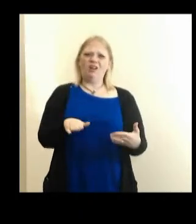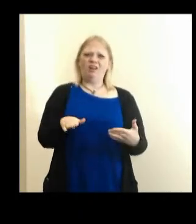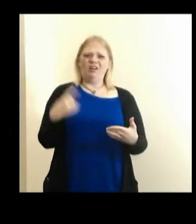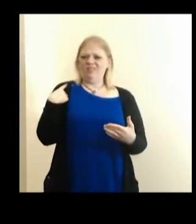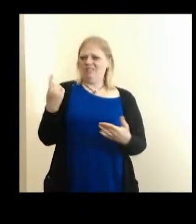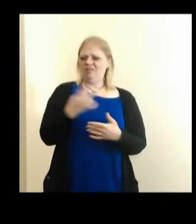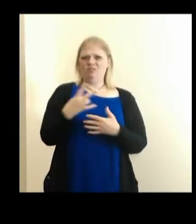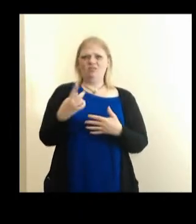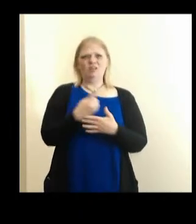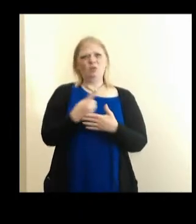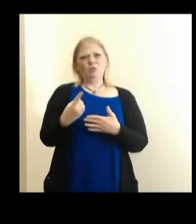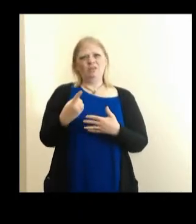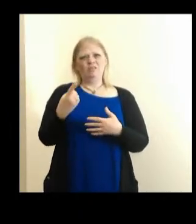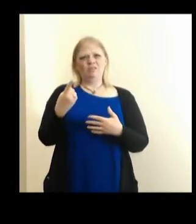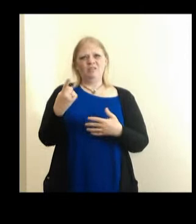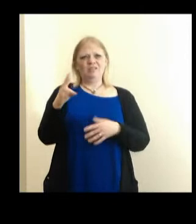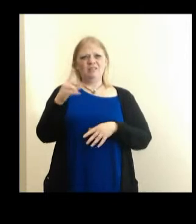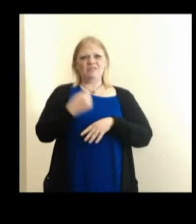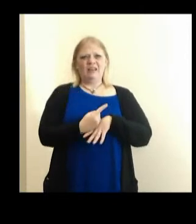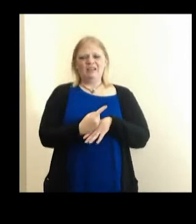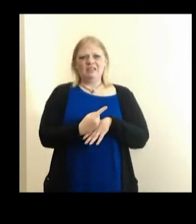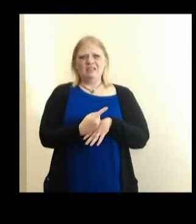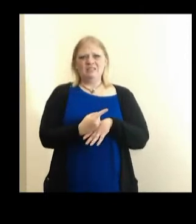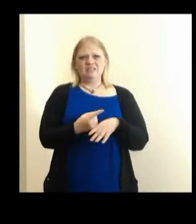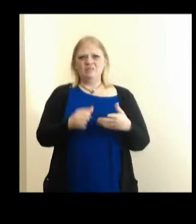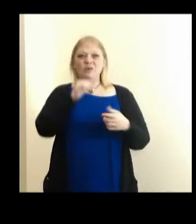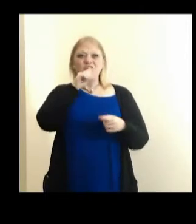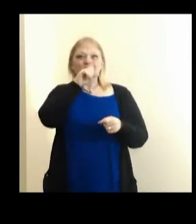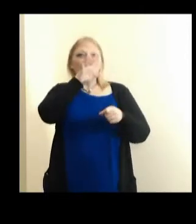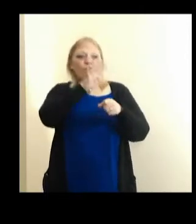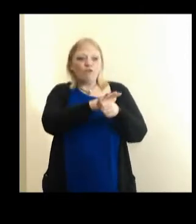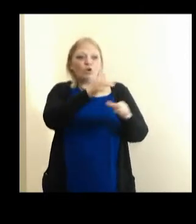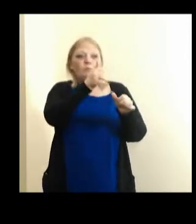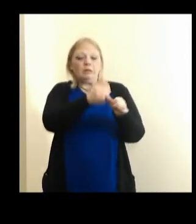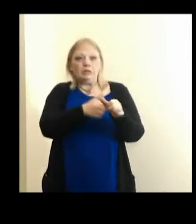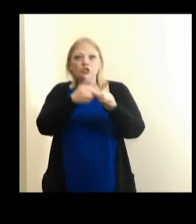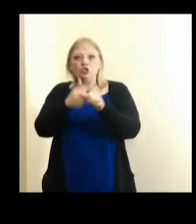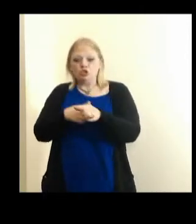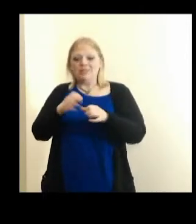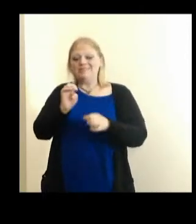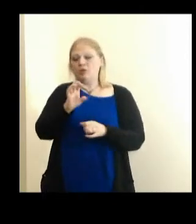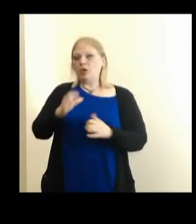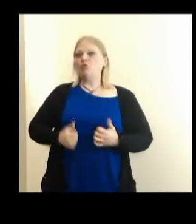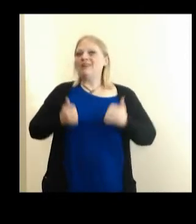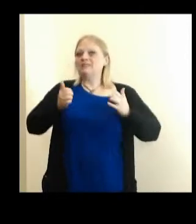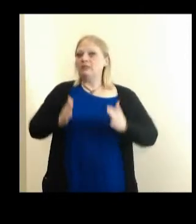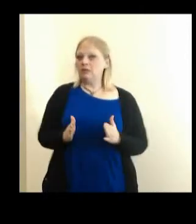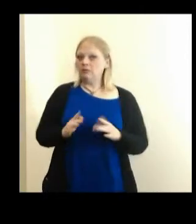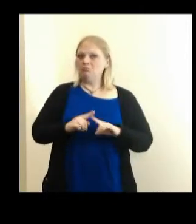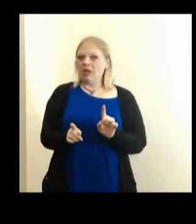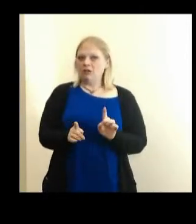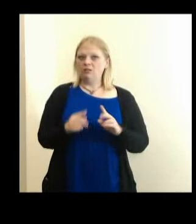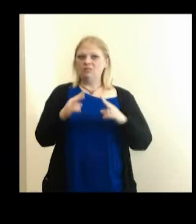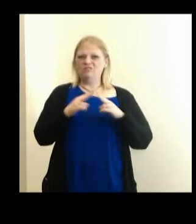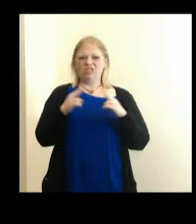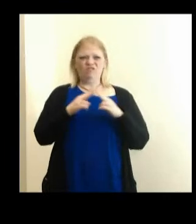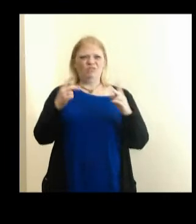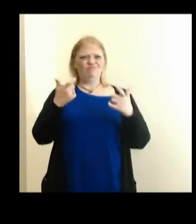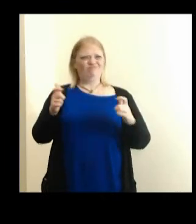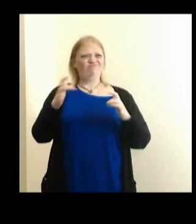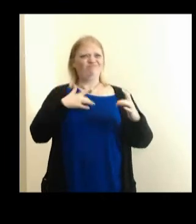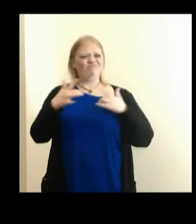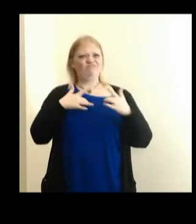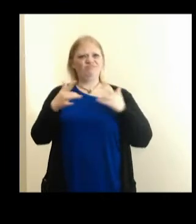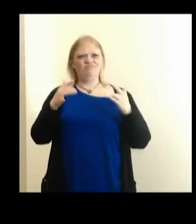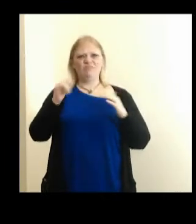recorded days in Erie County hospitals. We have not confirmed every individual as being an Erie County resident yet, but this is very concerning. This